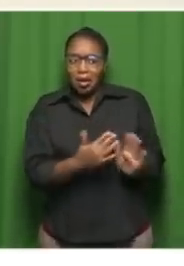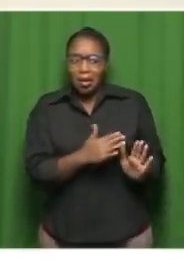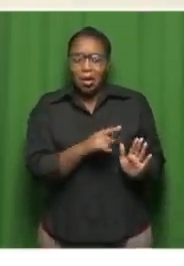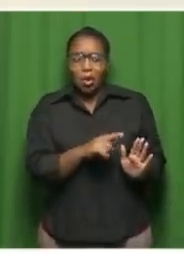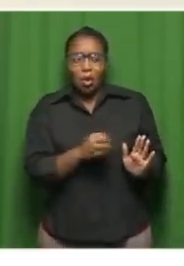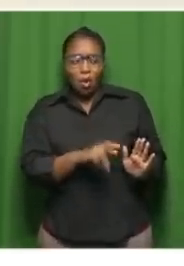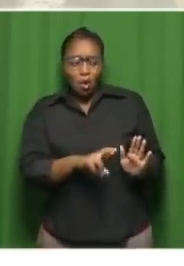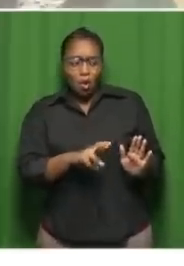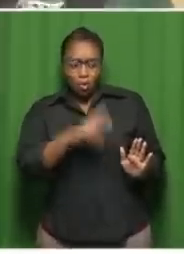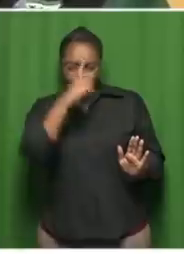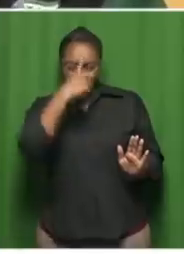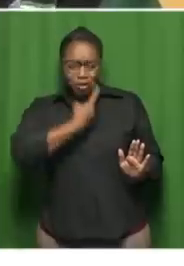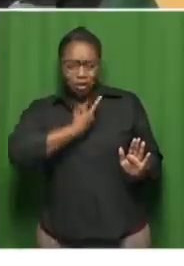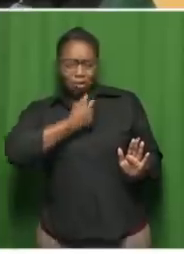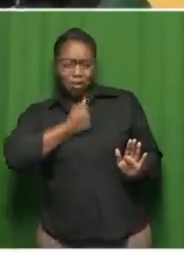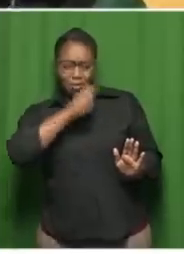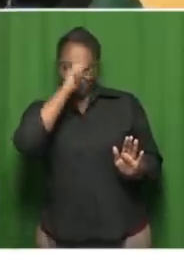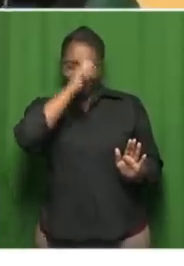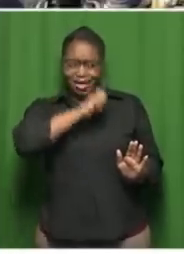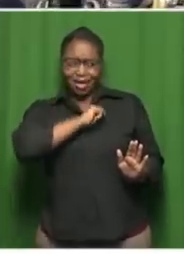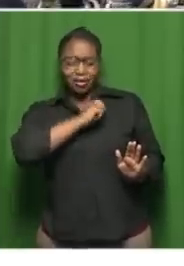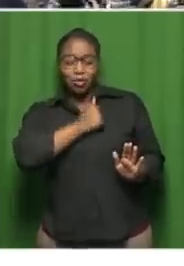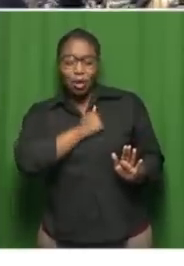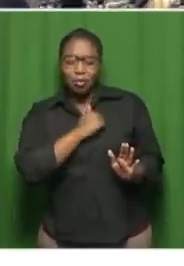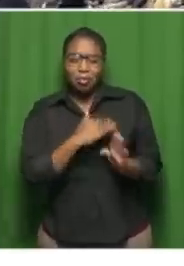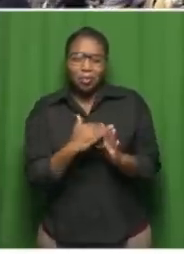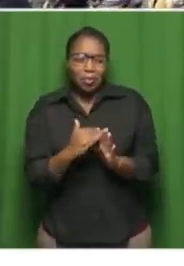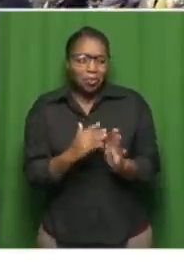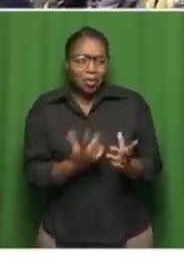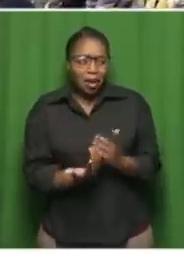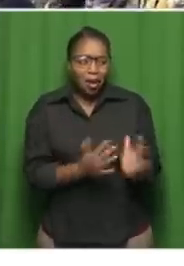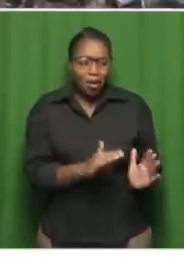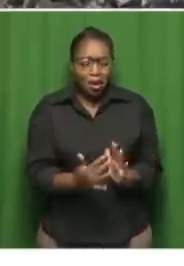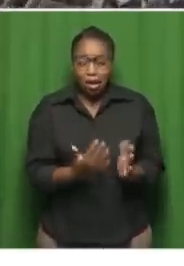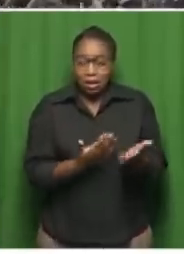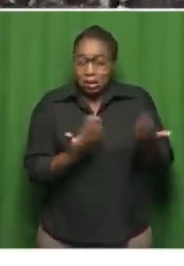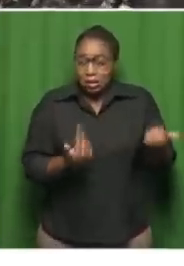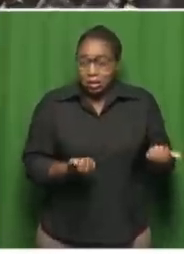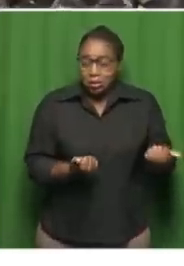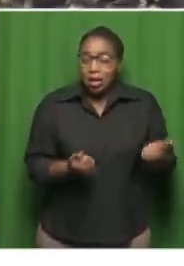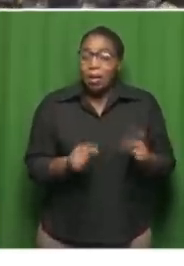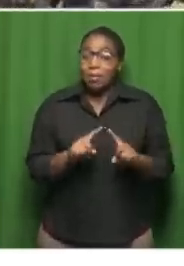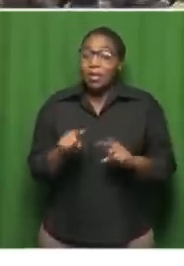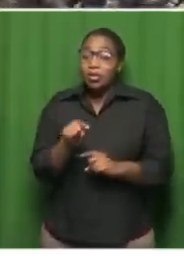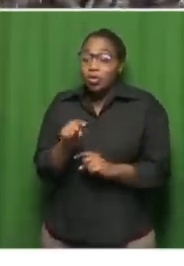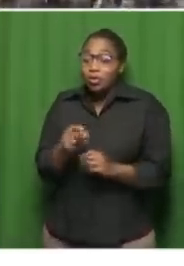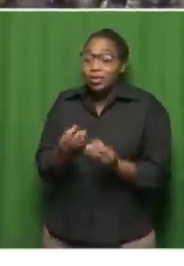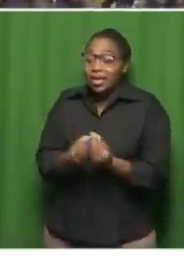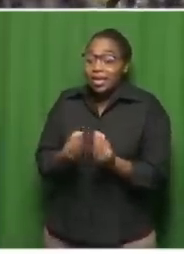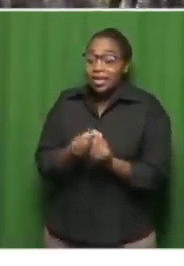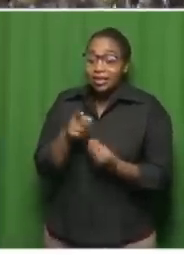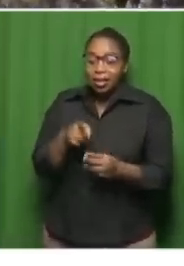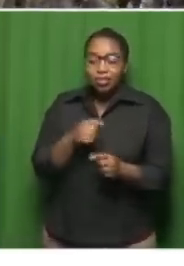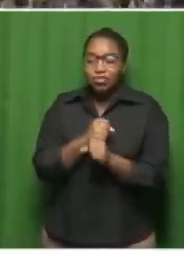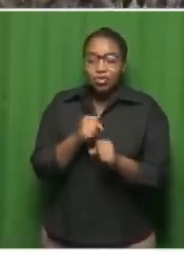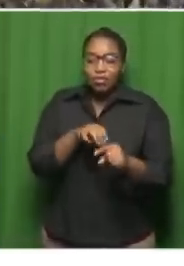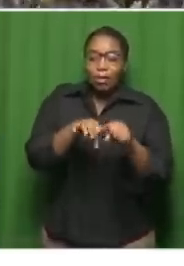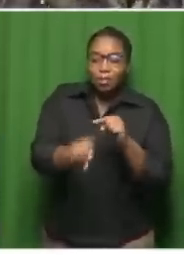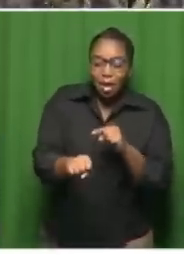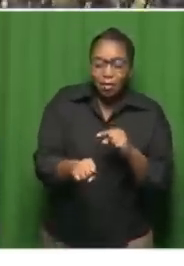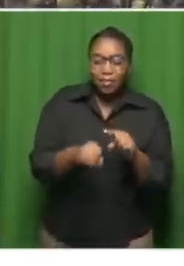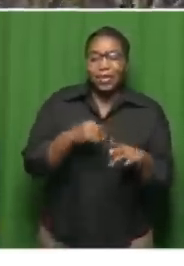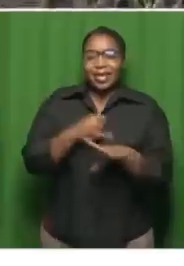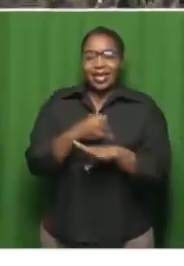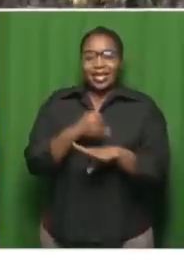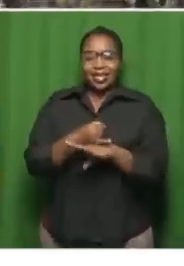daughter or of my son. And it's these kinds of things that I think goes undetected. It's unacceptable if you've got situations